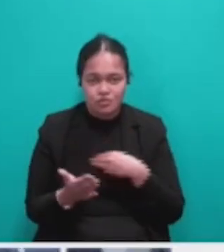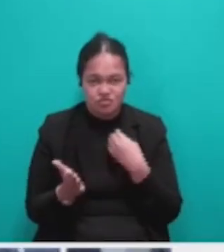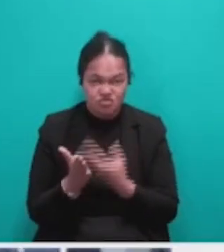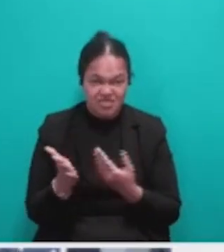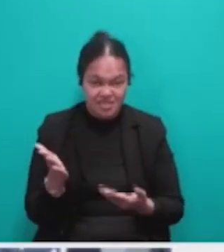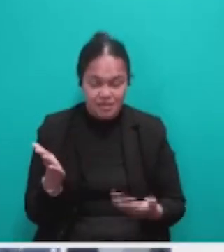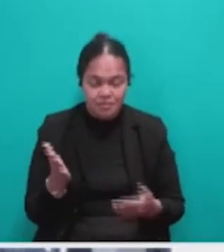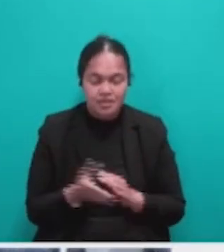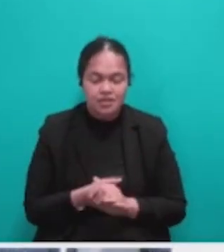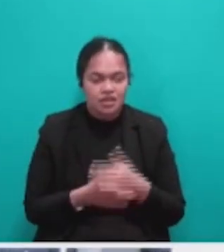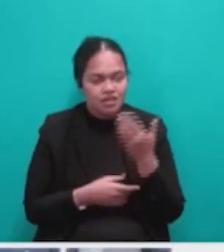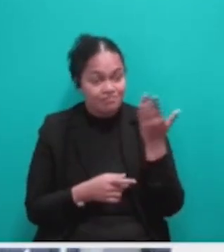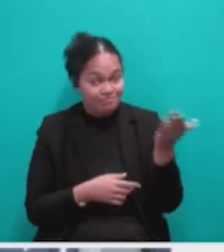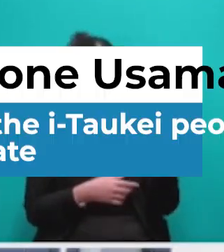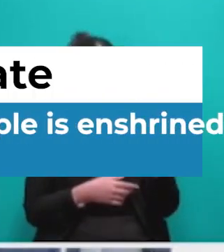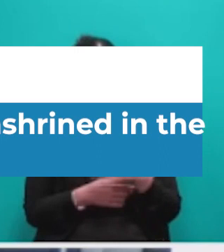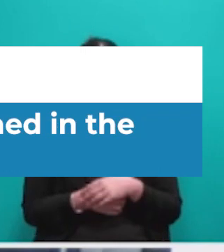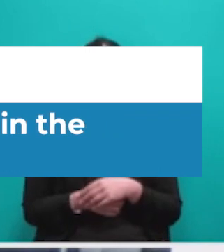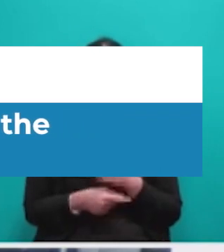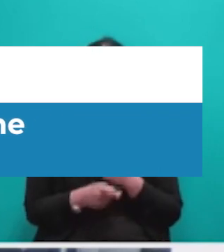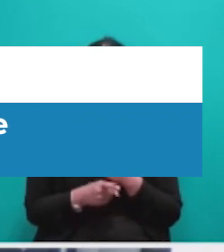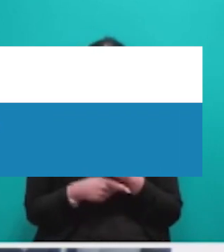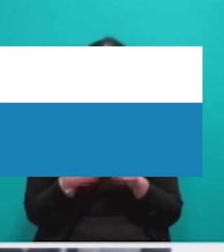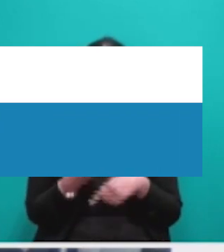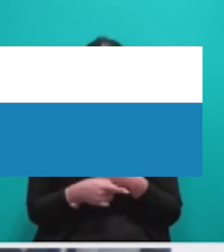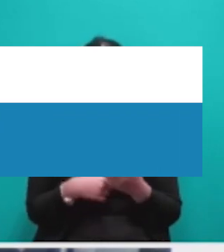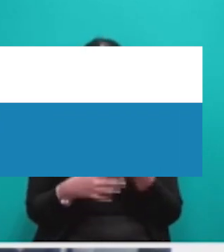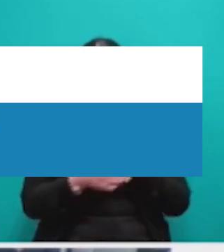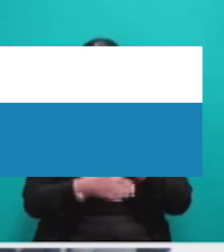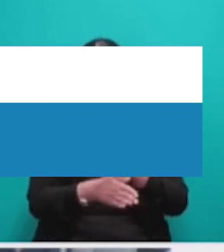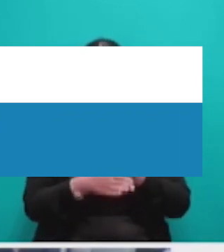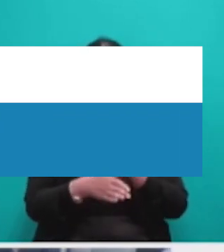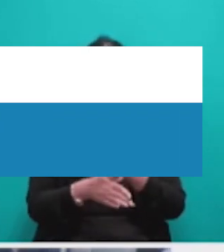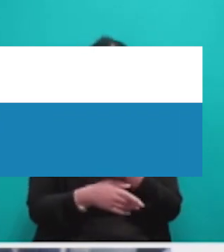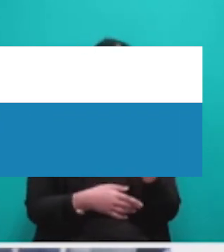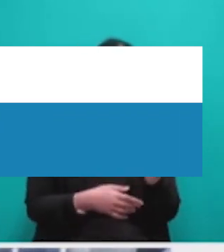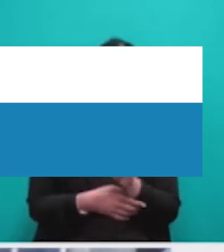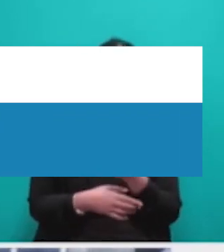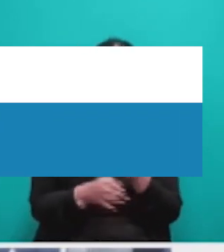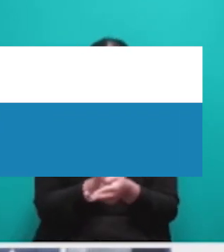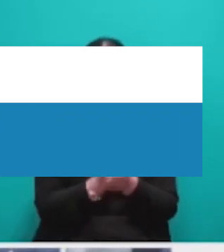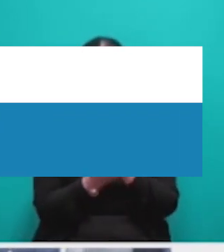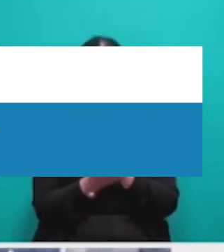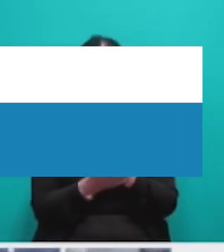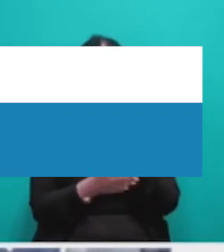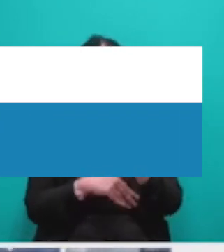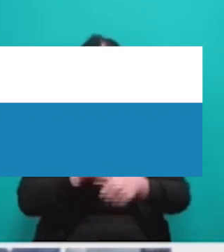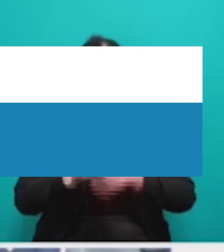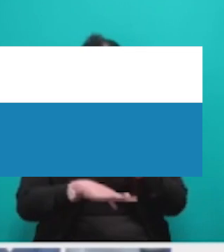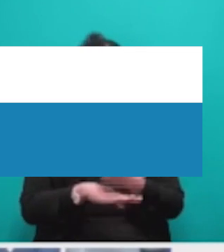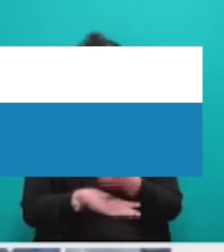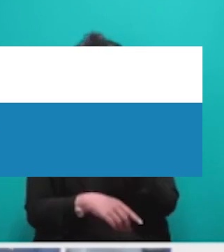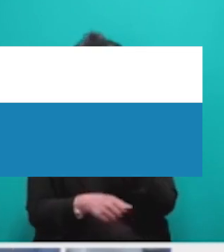The Honourable Minister has explained the rationale behind the work that is being done to revive the disestablished